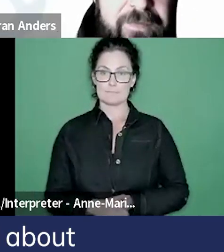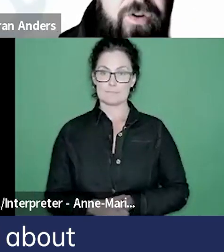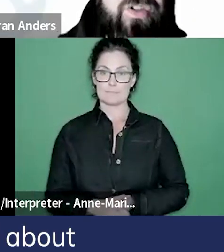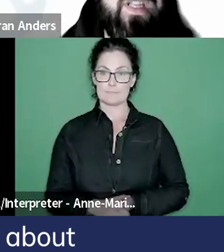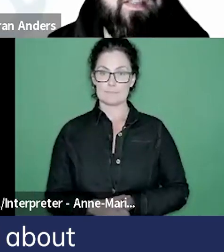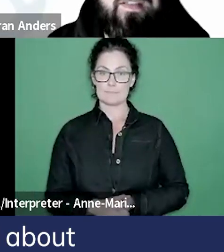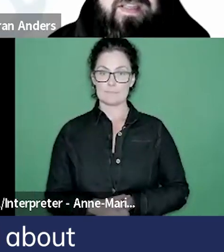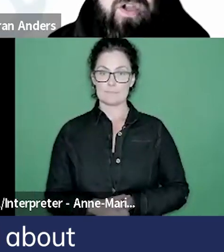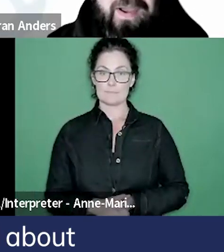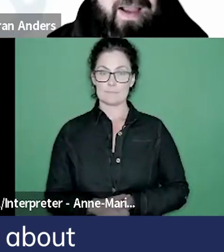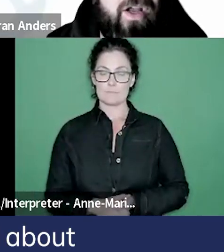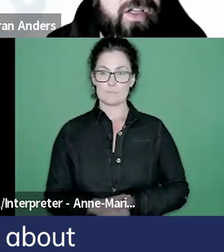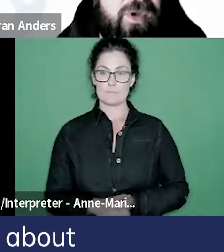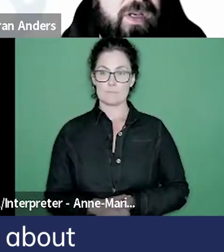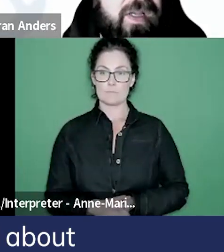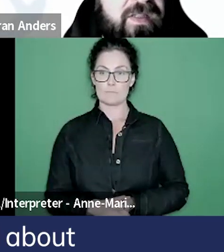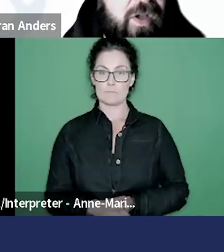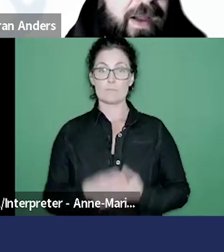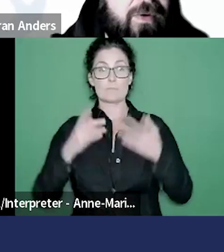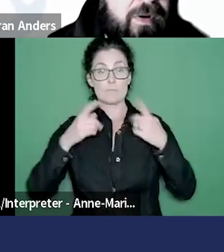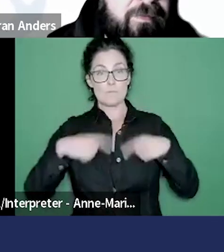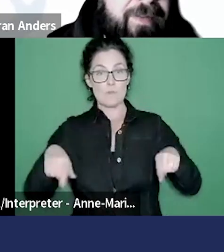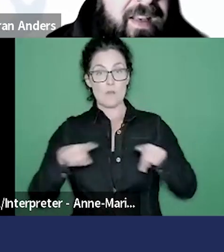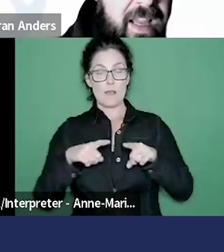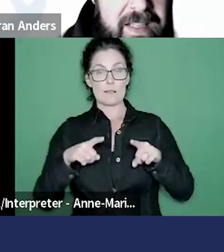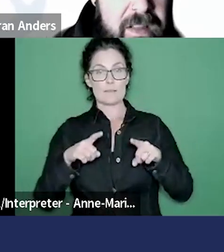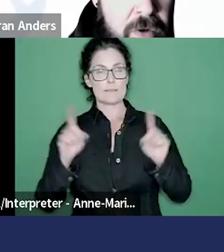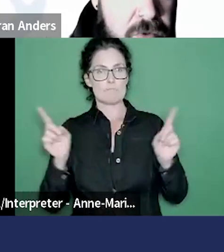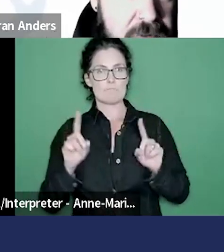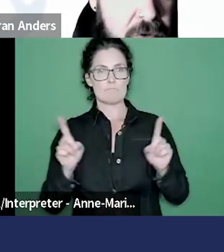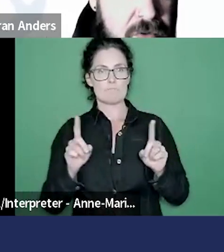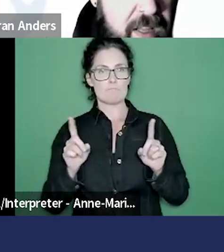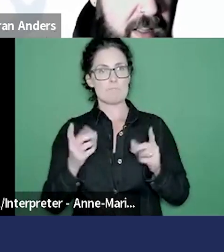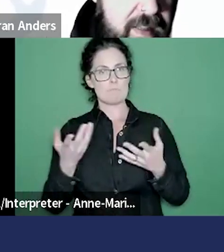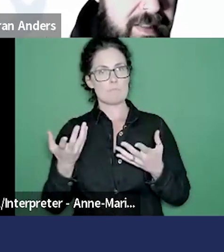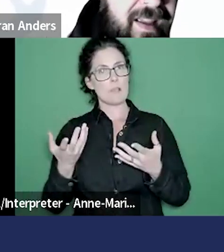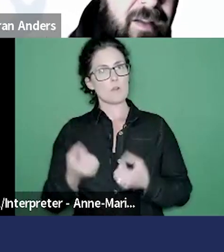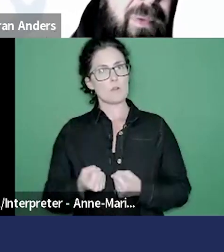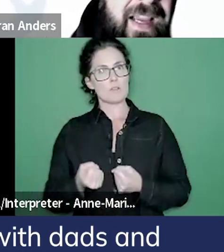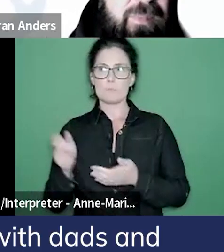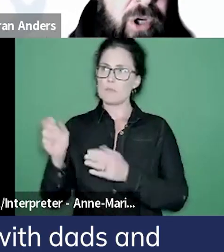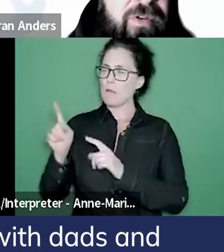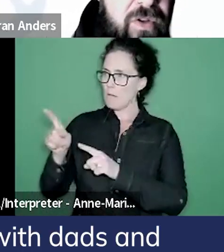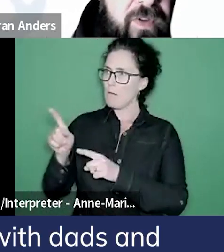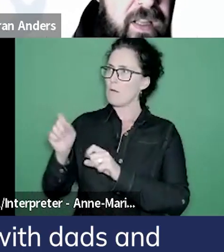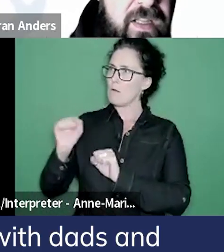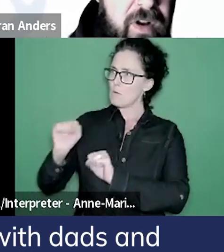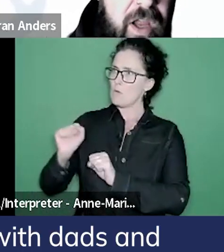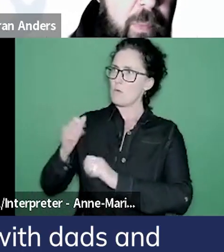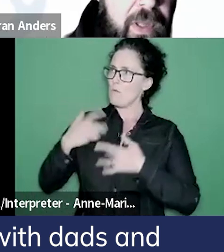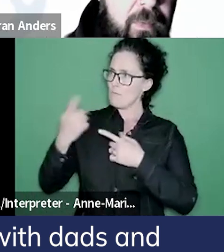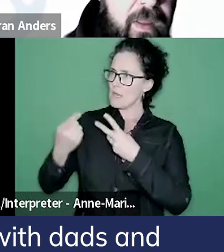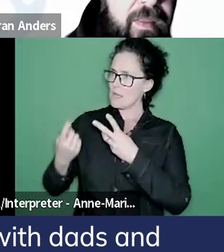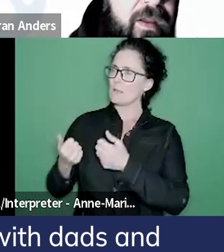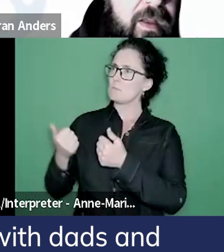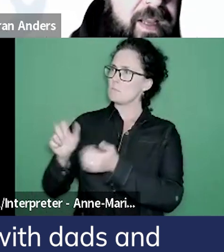Yeah, I think for us it's all about acknowledgement. It's all about validating those feelings, but exploring those feelings